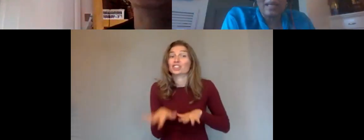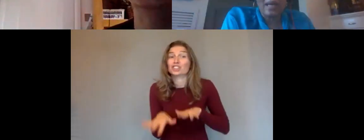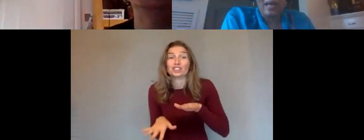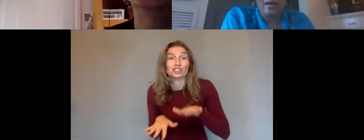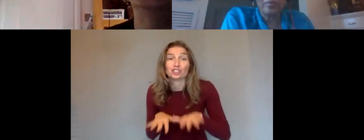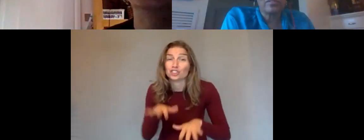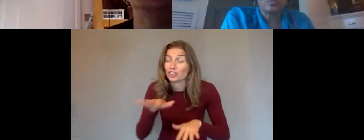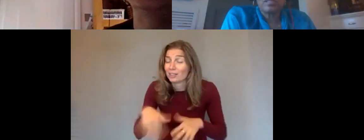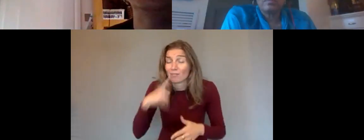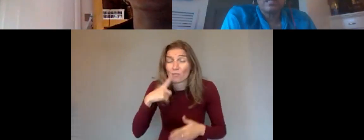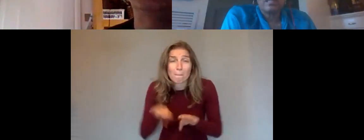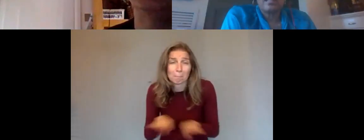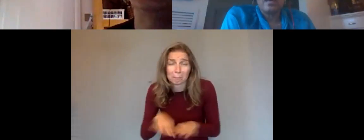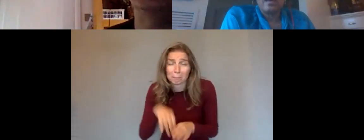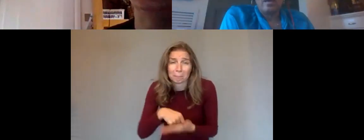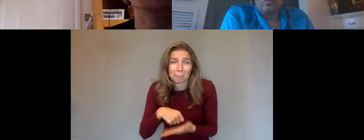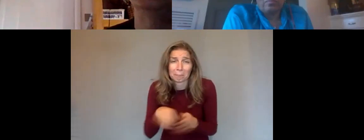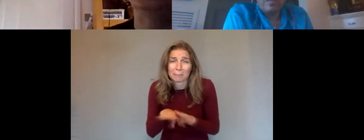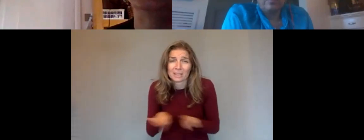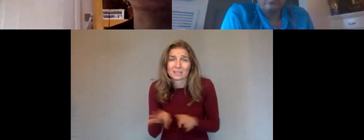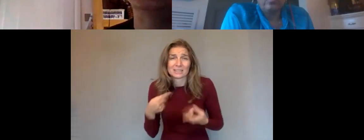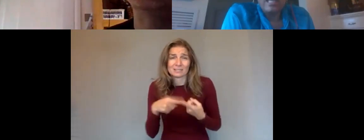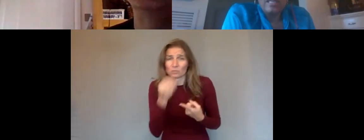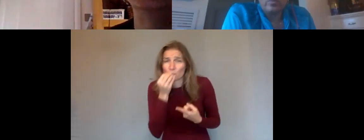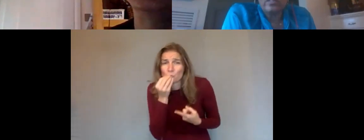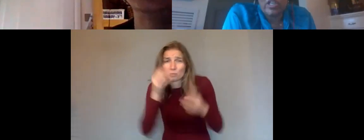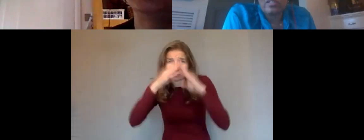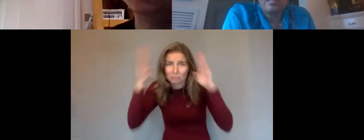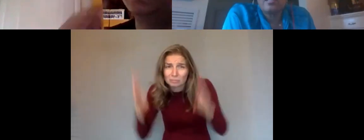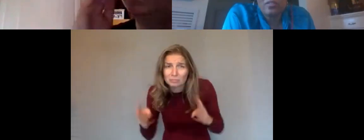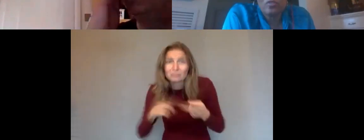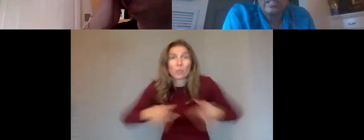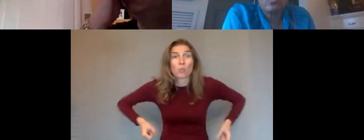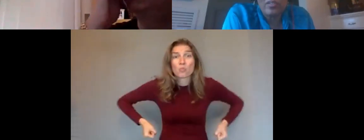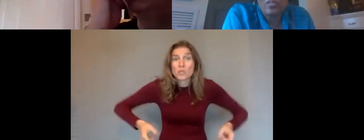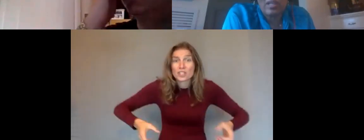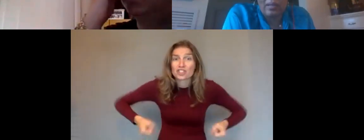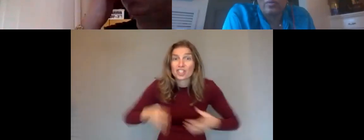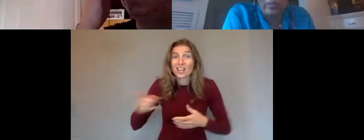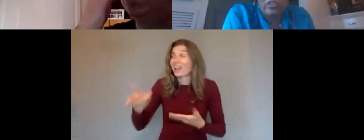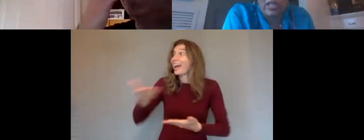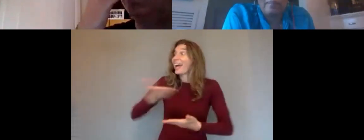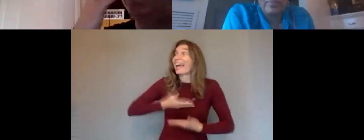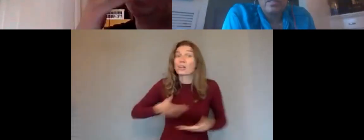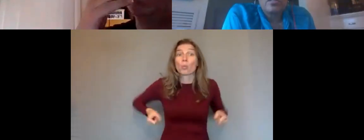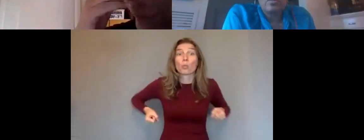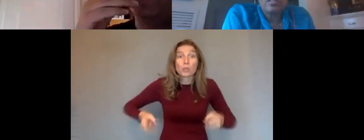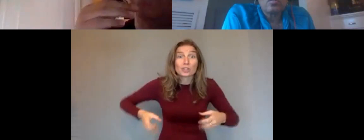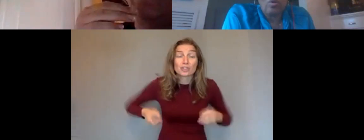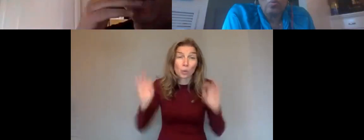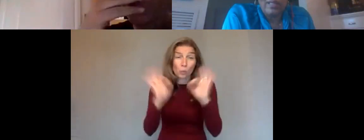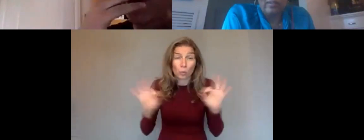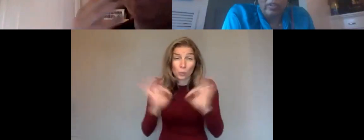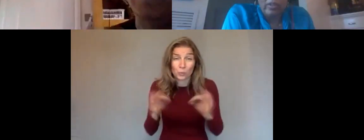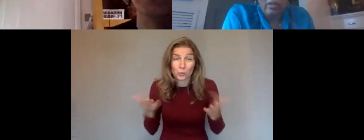basics. Persons with disabilities, people who need wheelchairs are still struggling just to get a wheelchair. So this